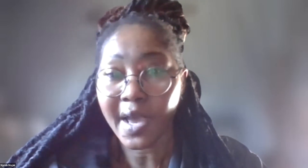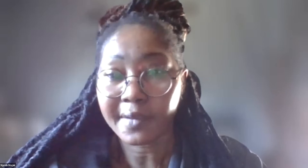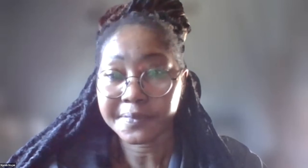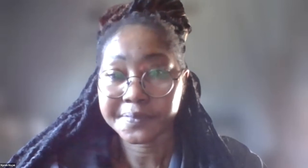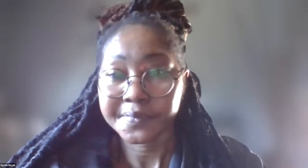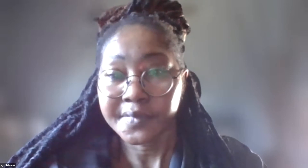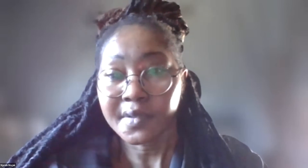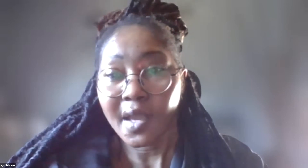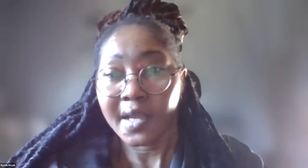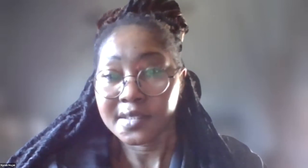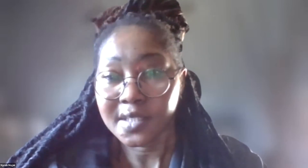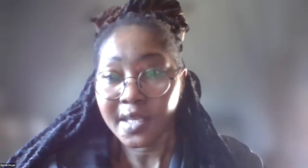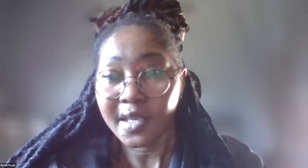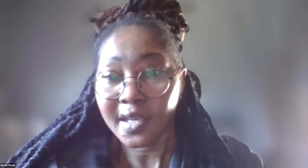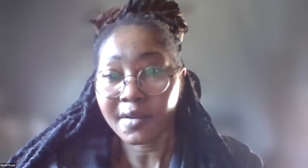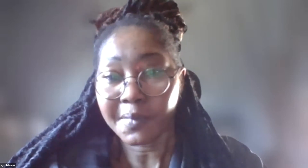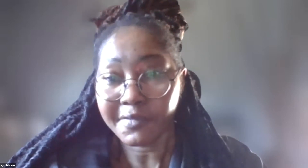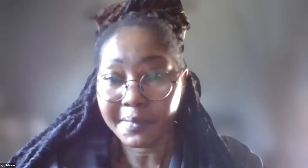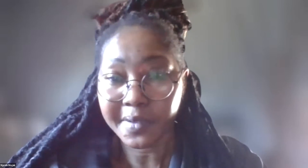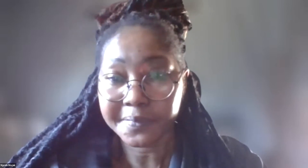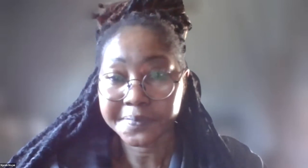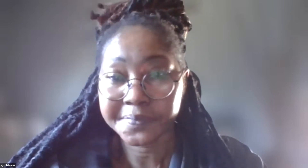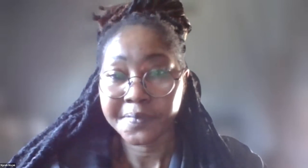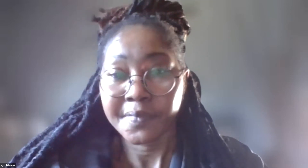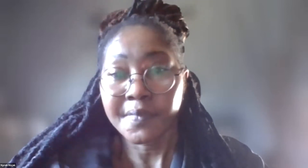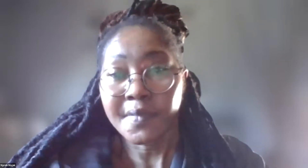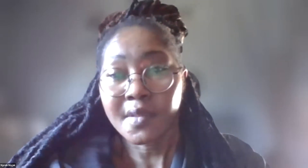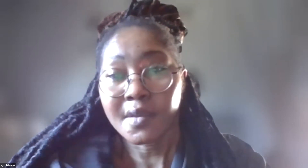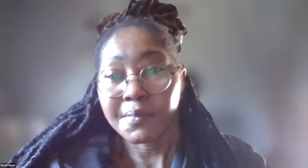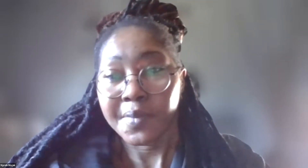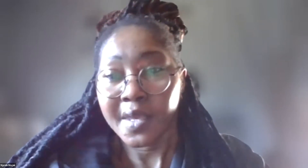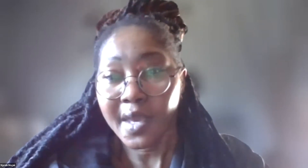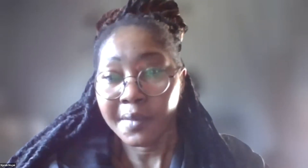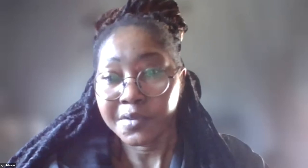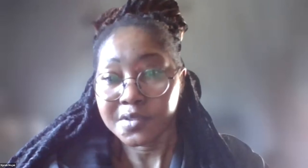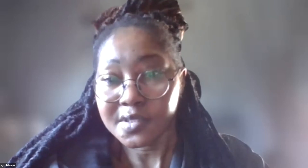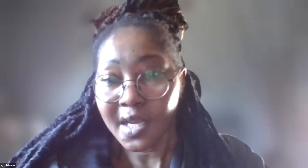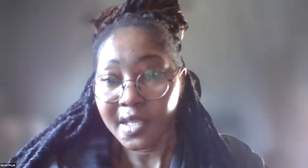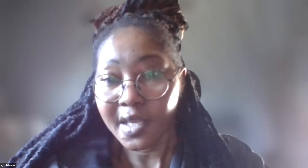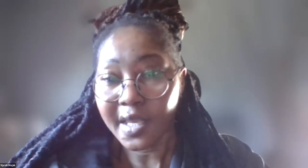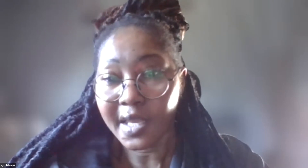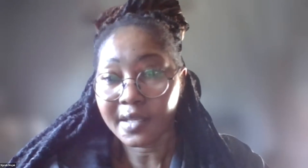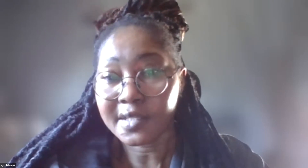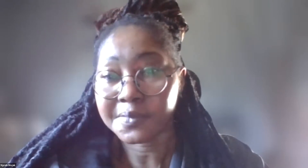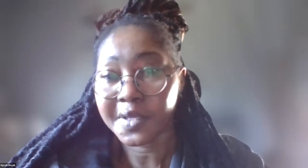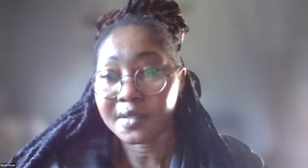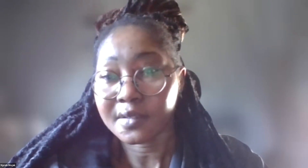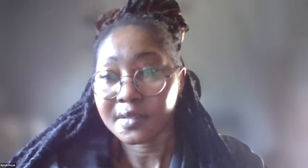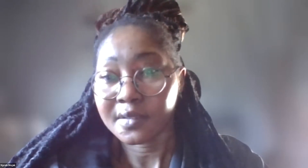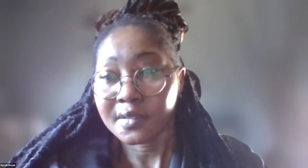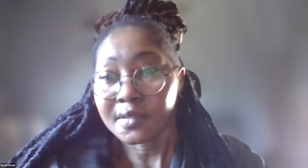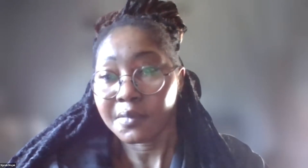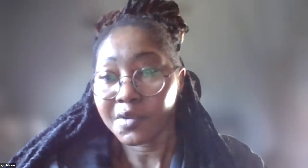to go out. I did take it out of my family. Being able to study again has